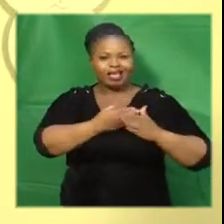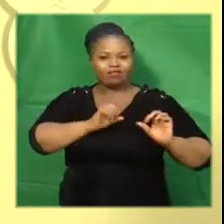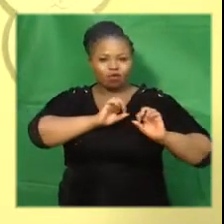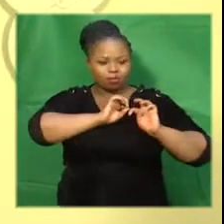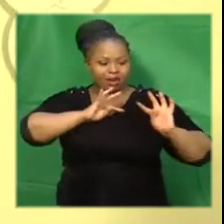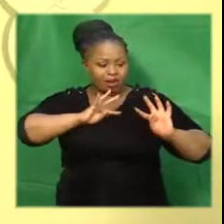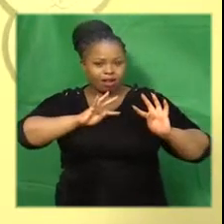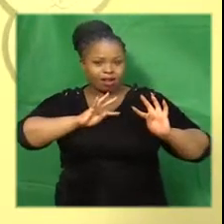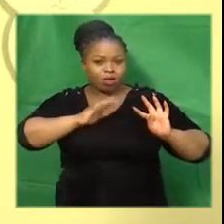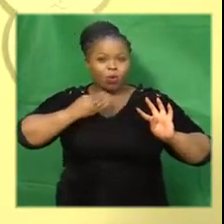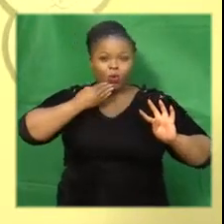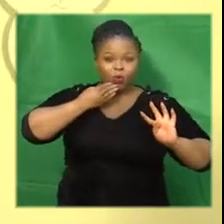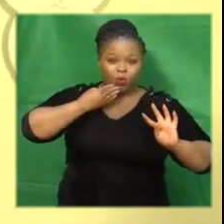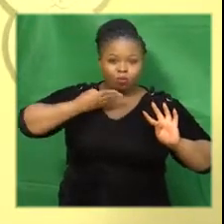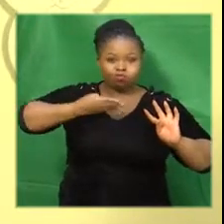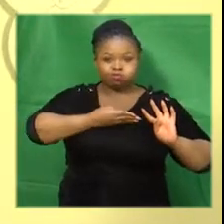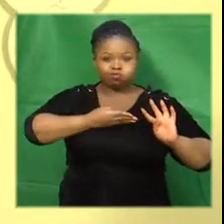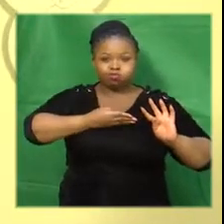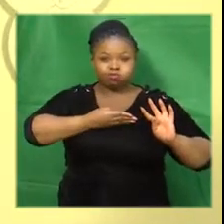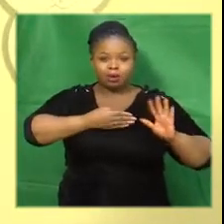Members of the panel are